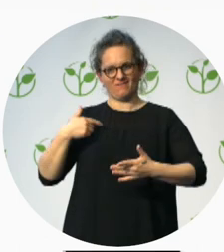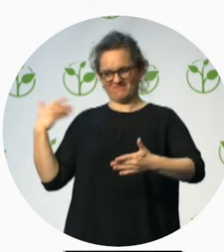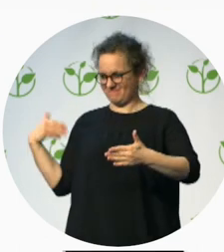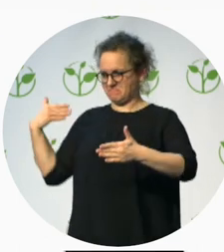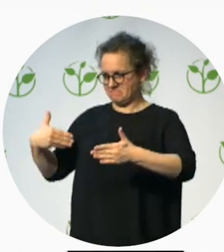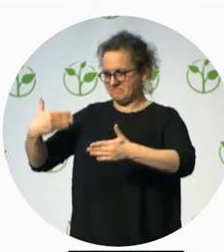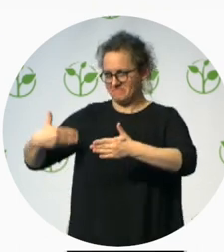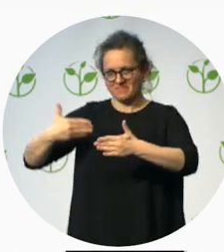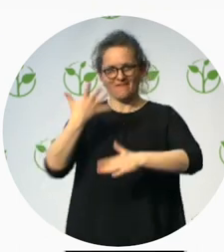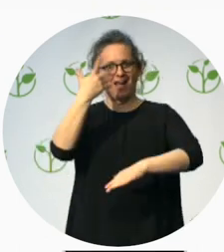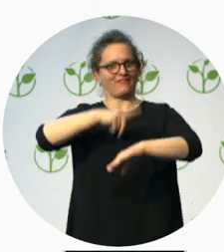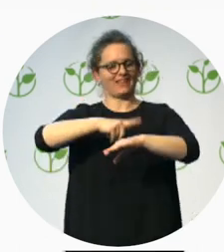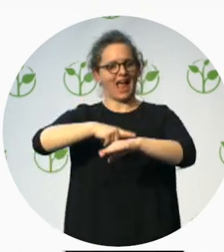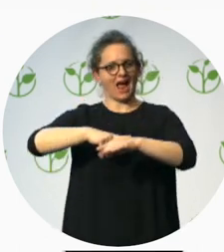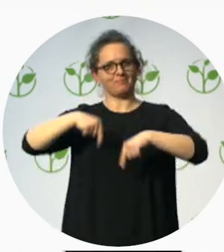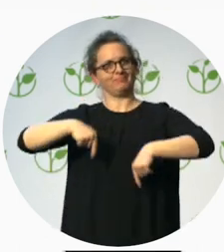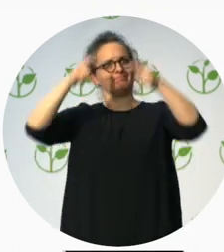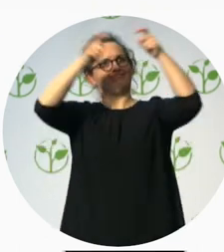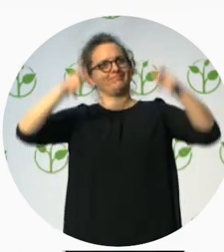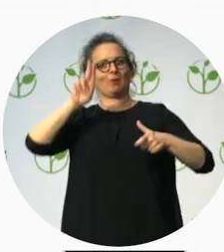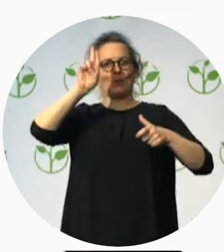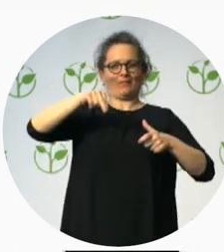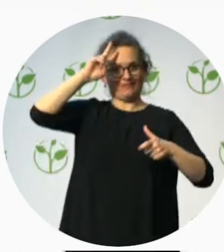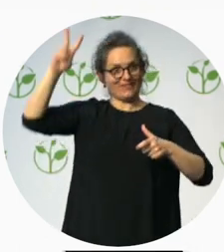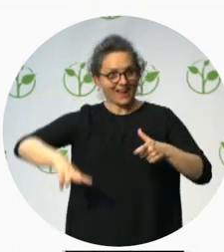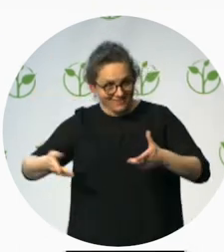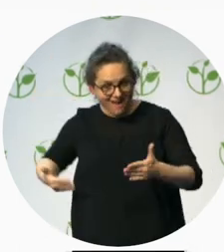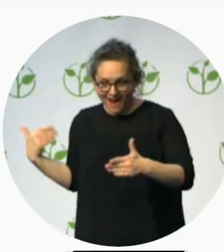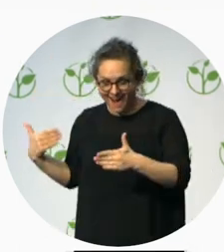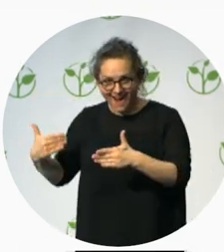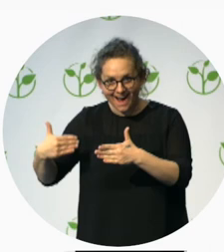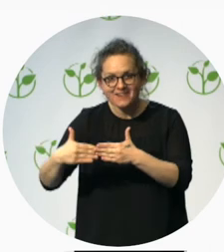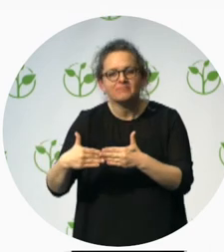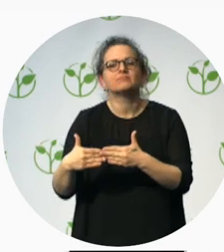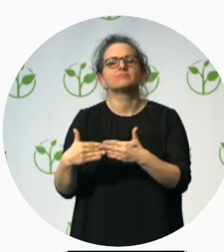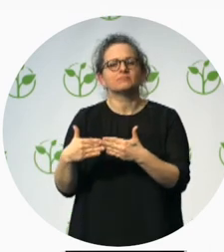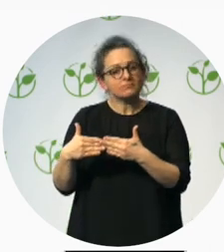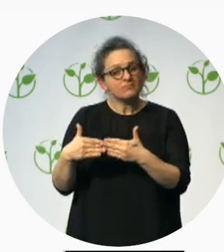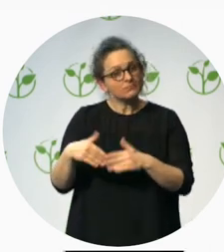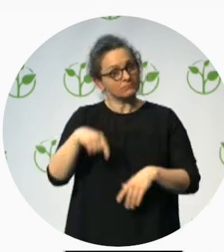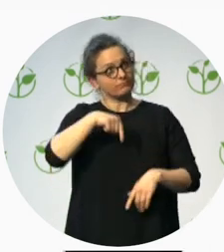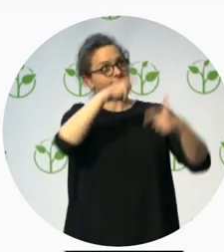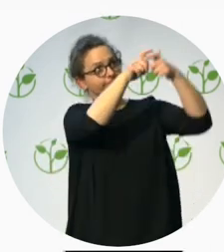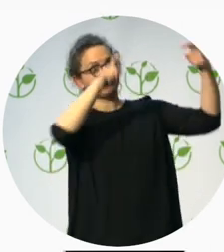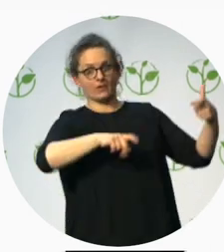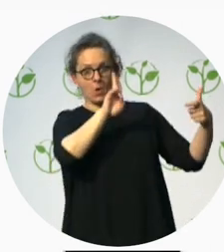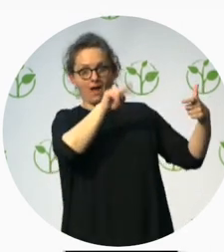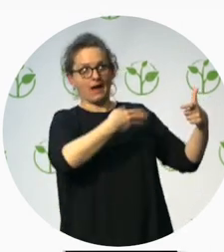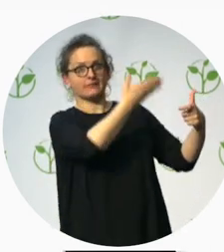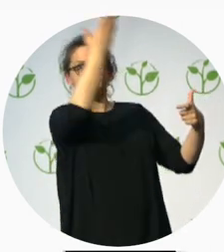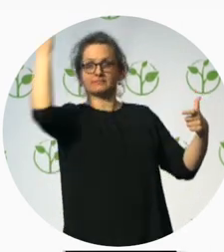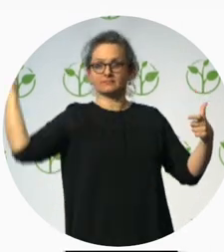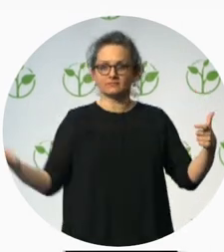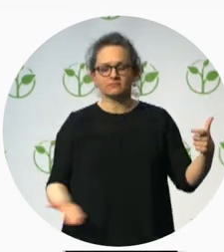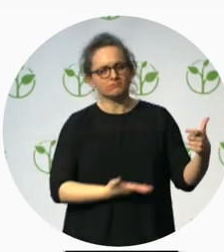Vienna. The UN office in Vienna and several other UN agencies are